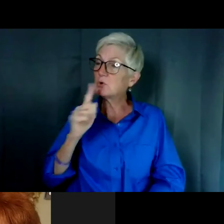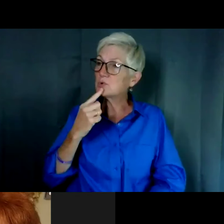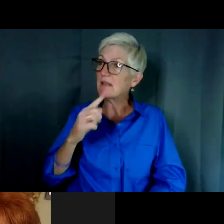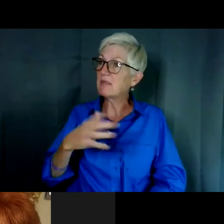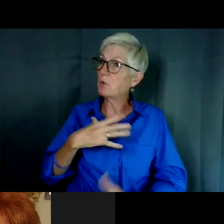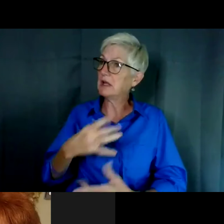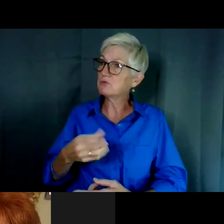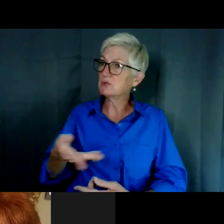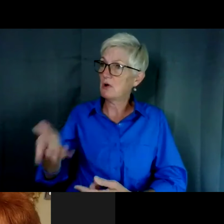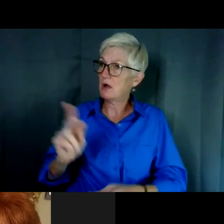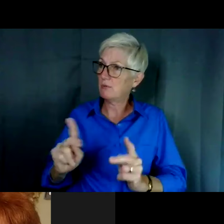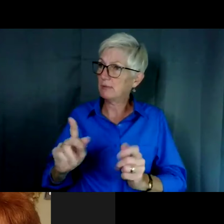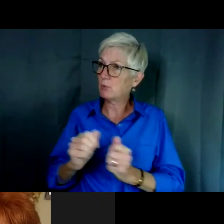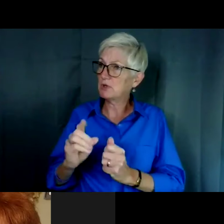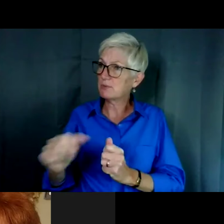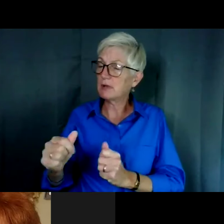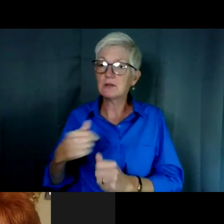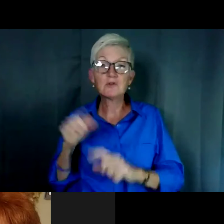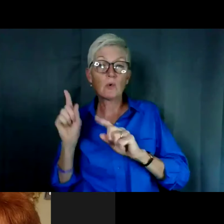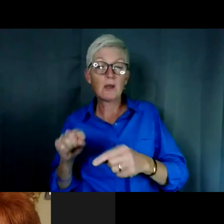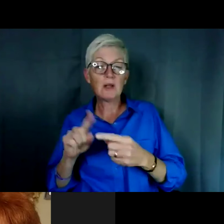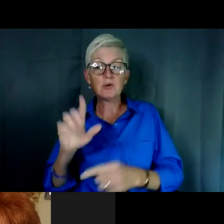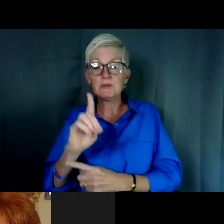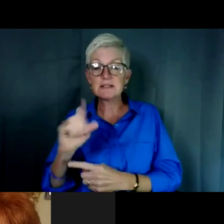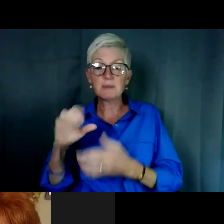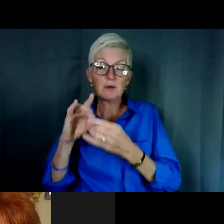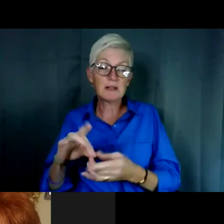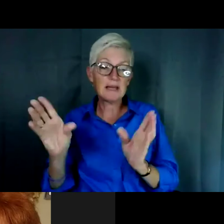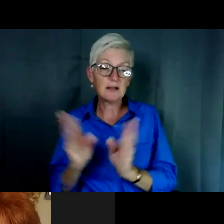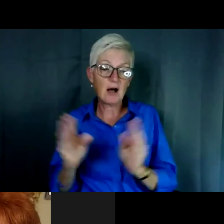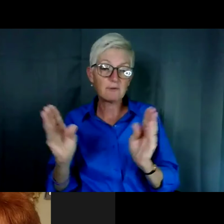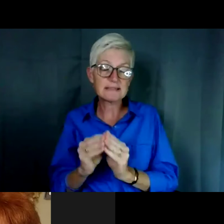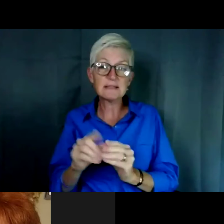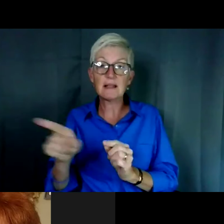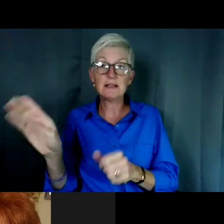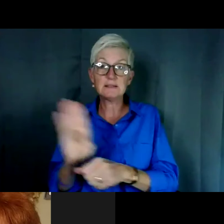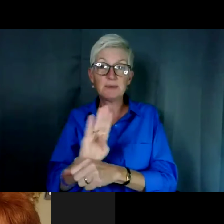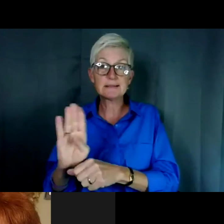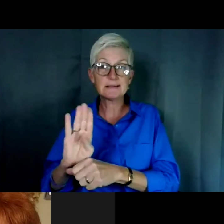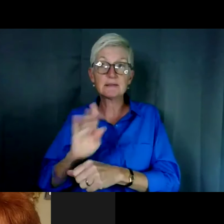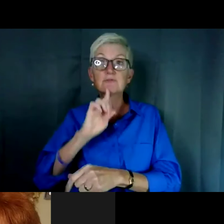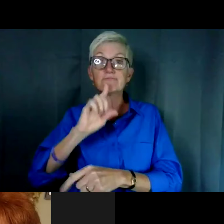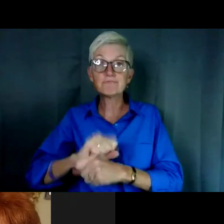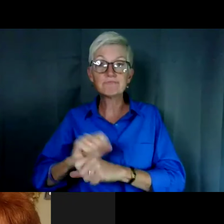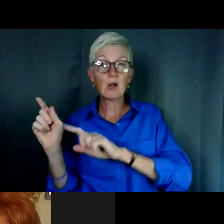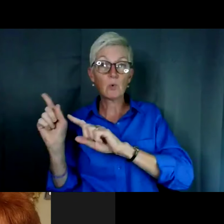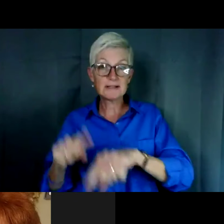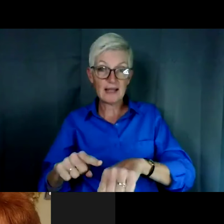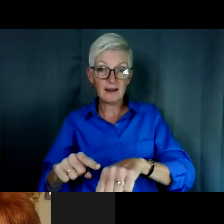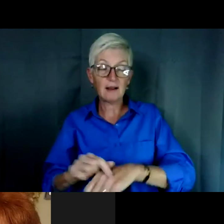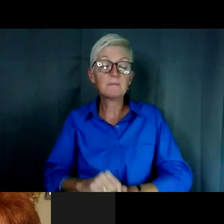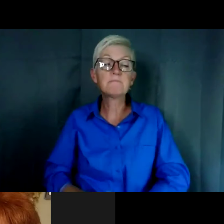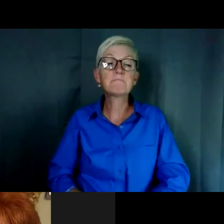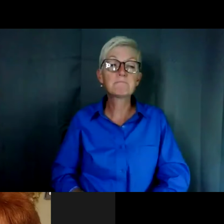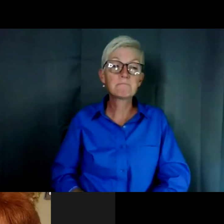I would go to these disability-related conferences where these businesses were actually attending. And